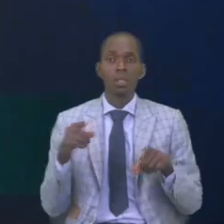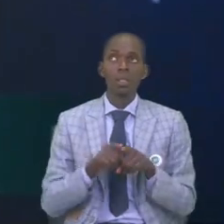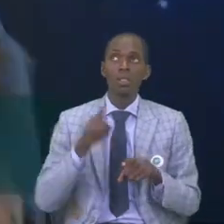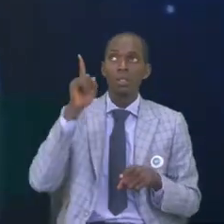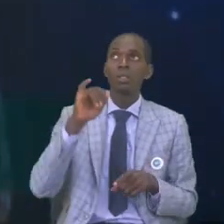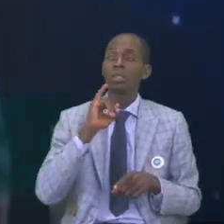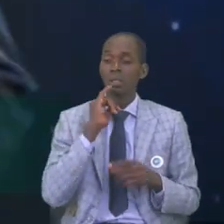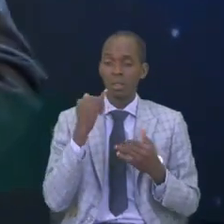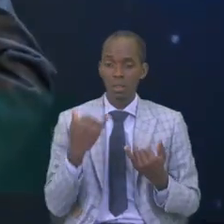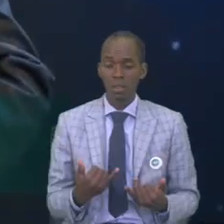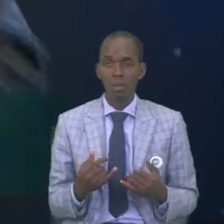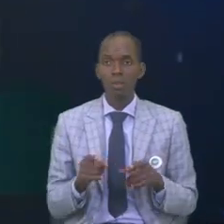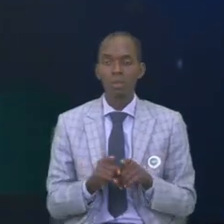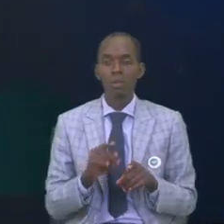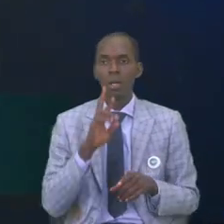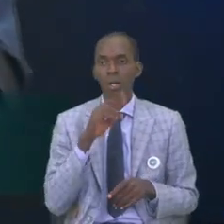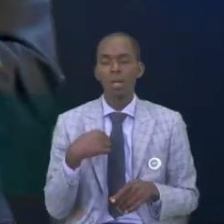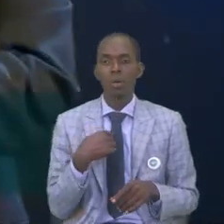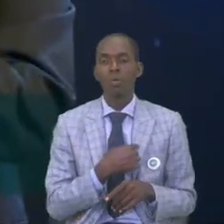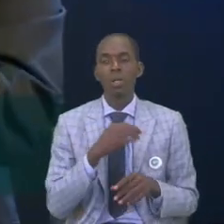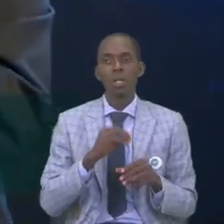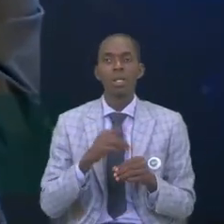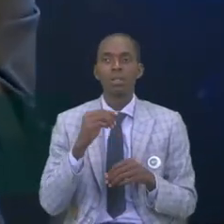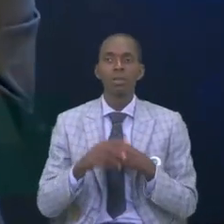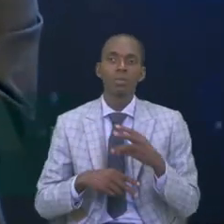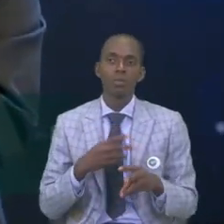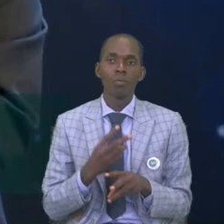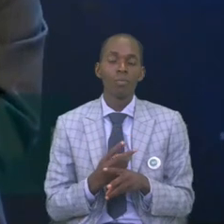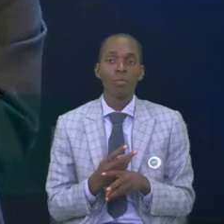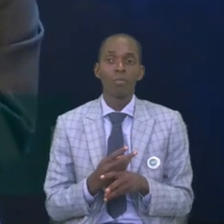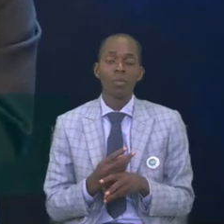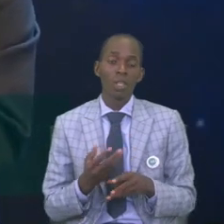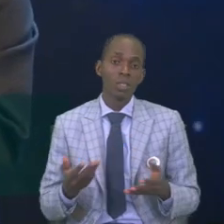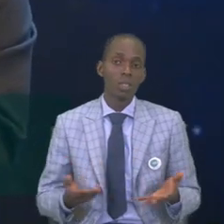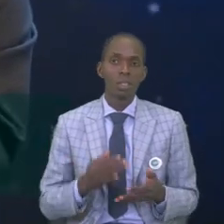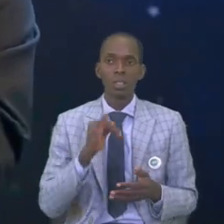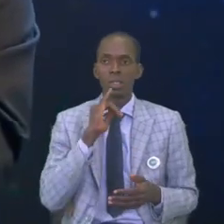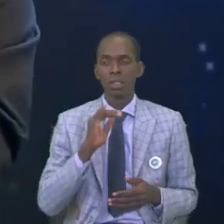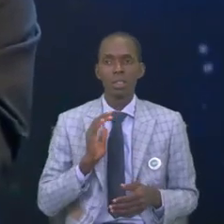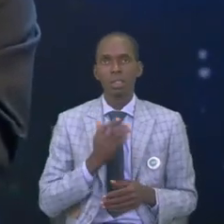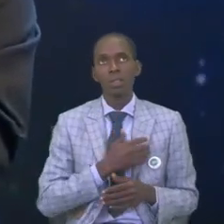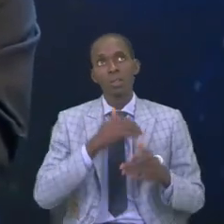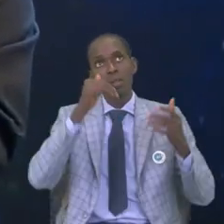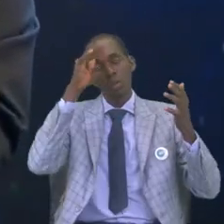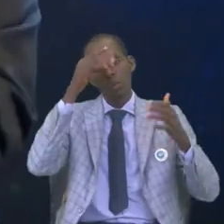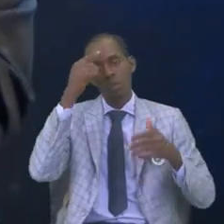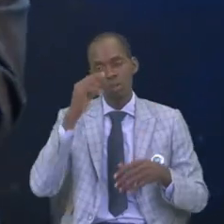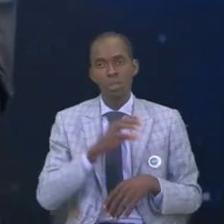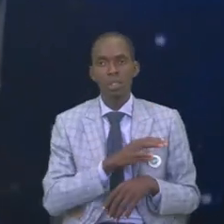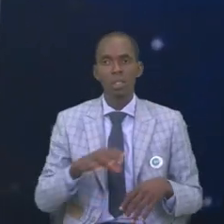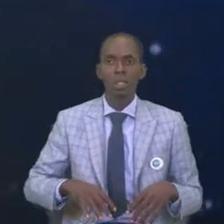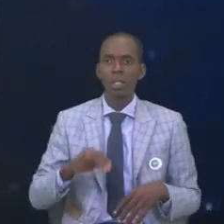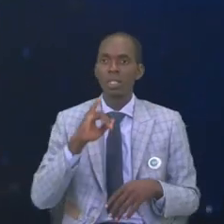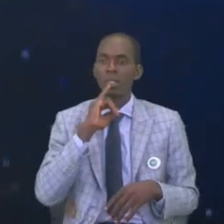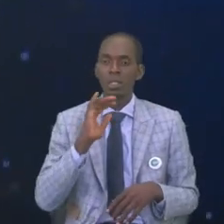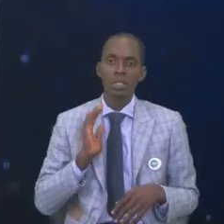now, so are we in the world. Here is our hope. Because Christ is our husband. Because